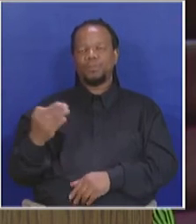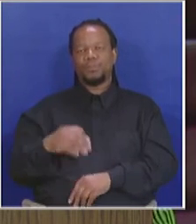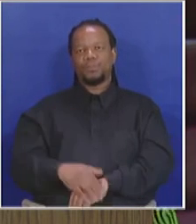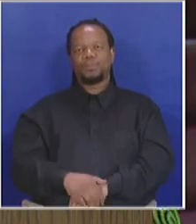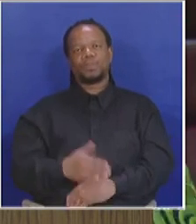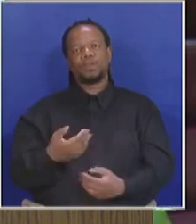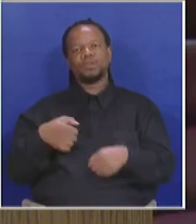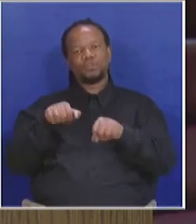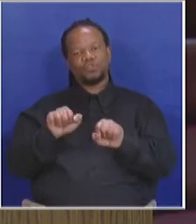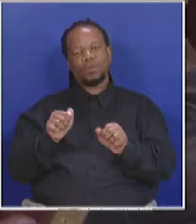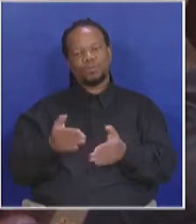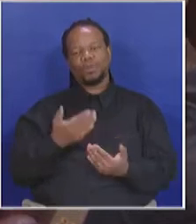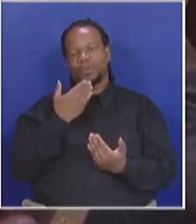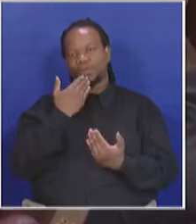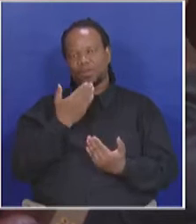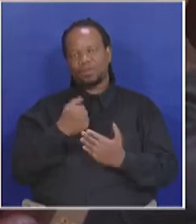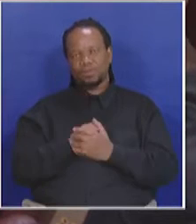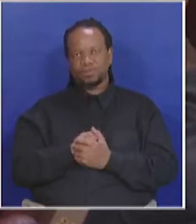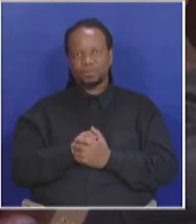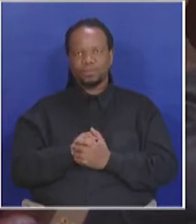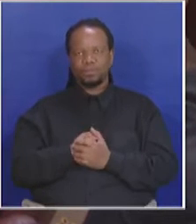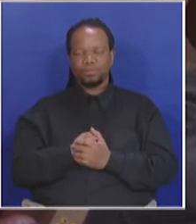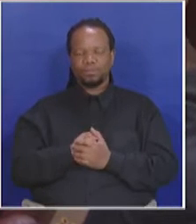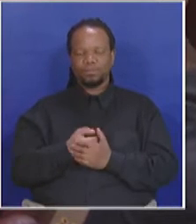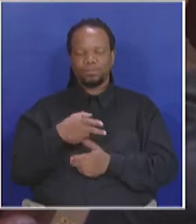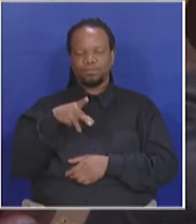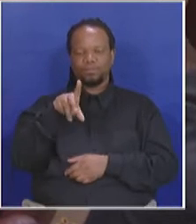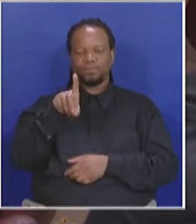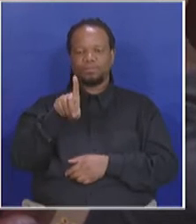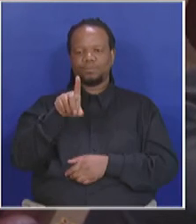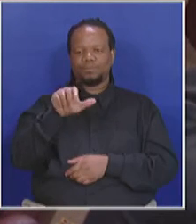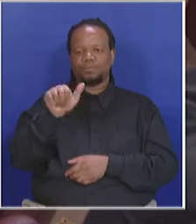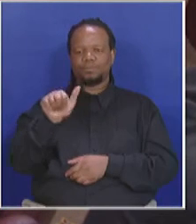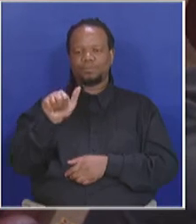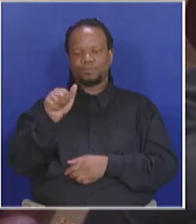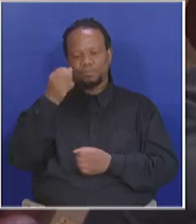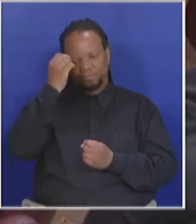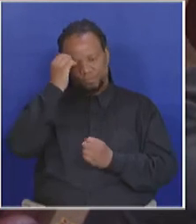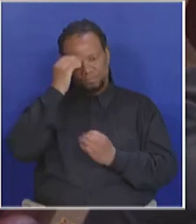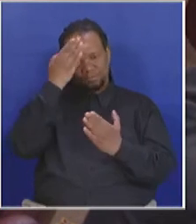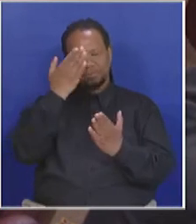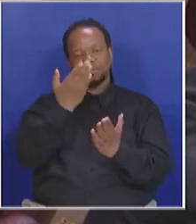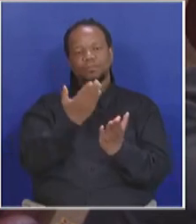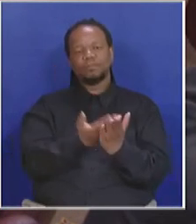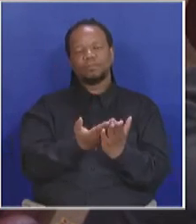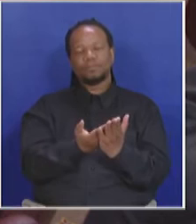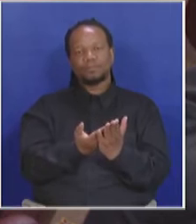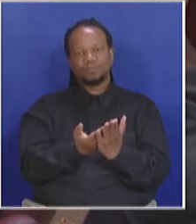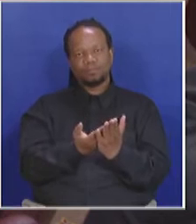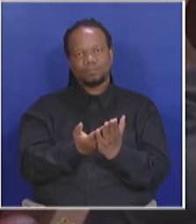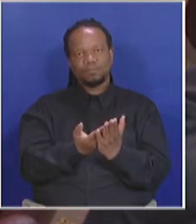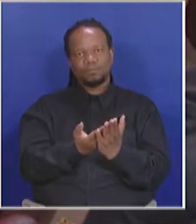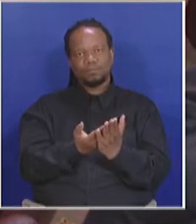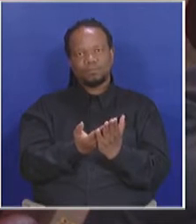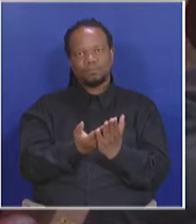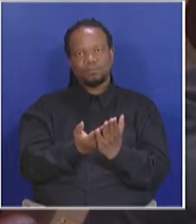Thank you, Chairperson. On behalf of the Democratic Alliance, I hereby move the following motion with